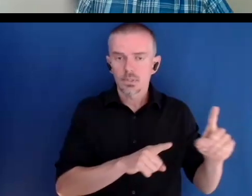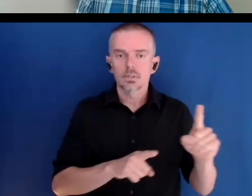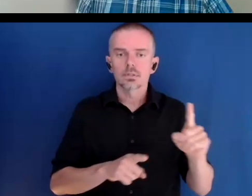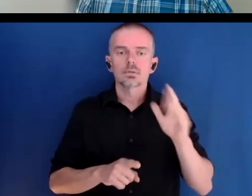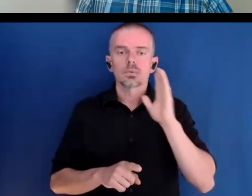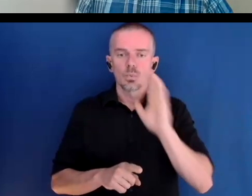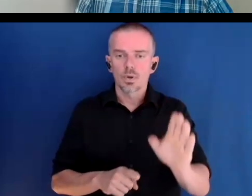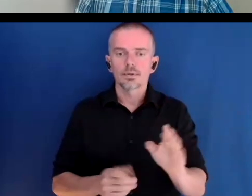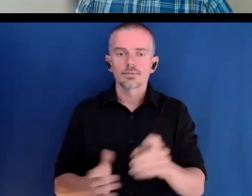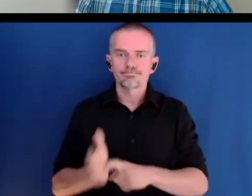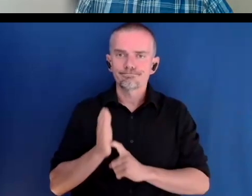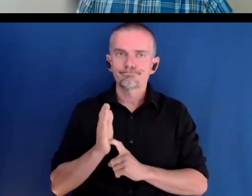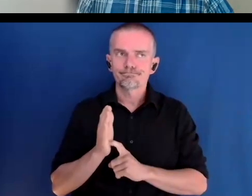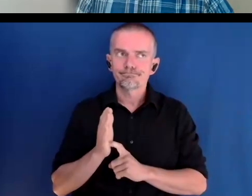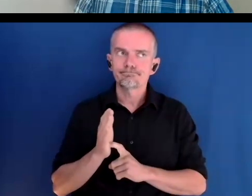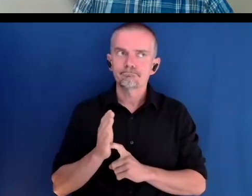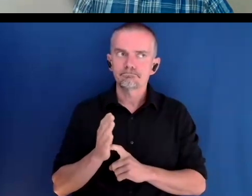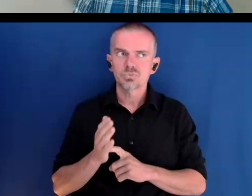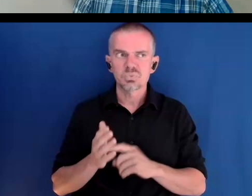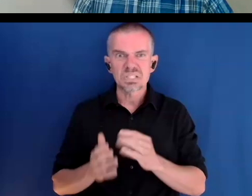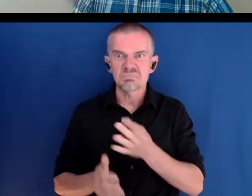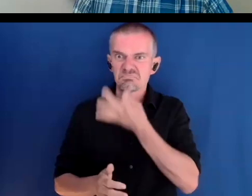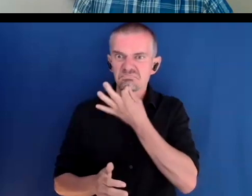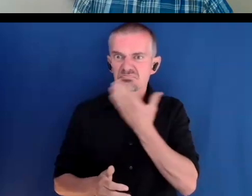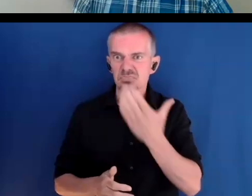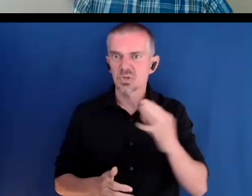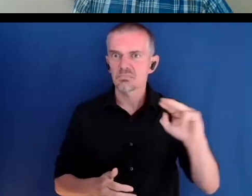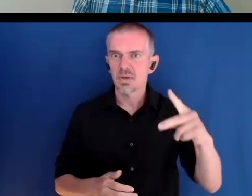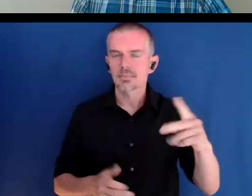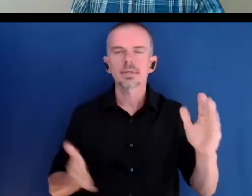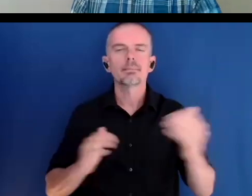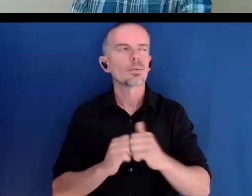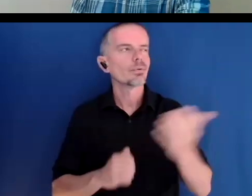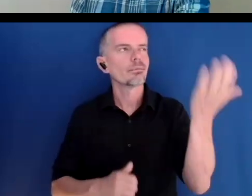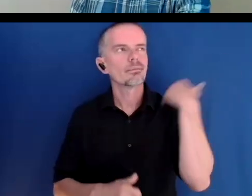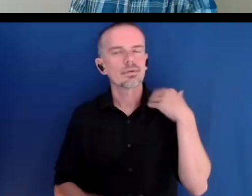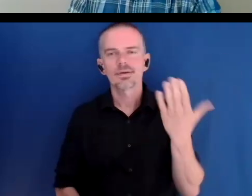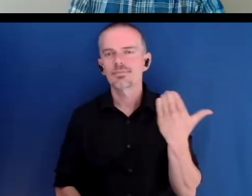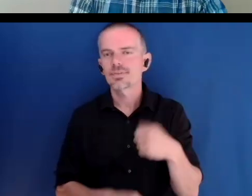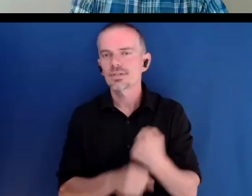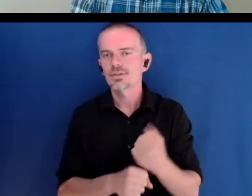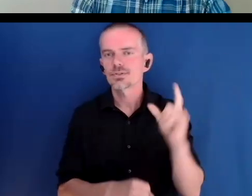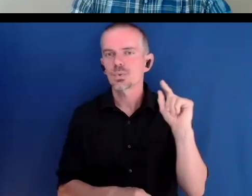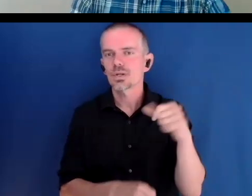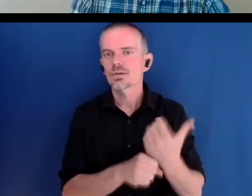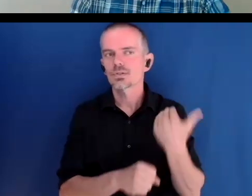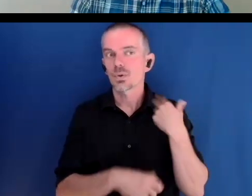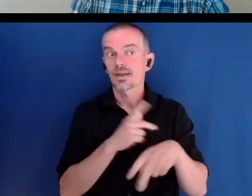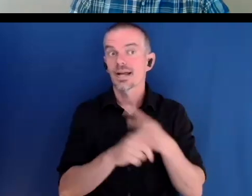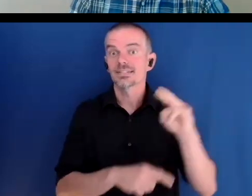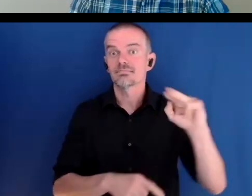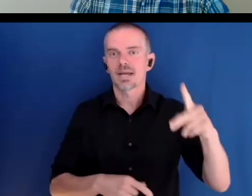require some pretty good maps compared to where we were, say, 15, 20 years ago, what they required for maps, which